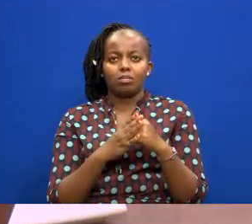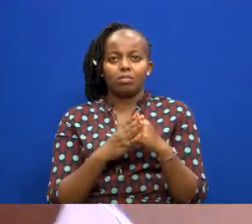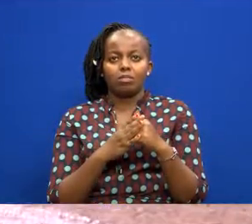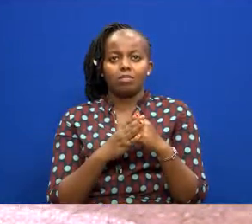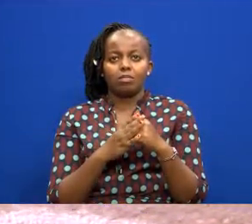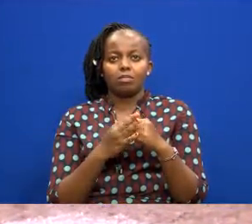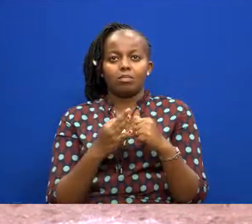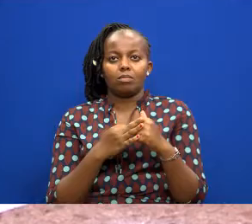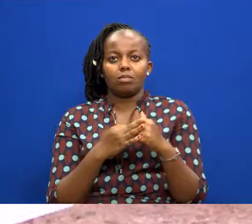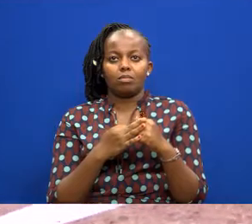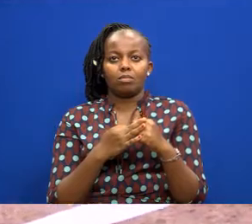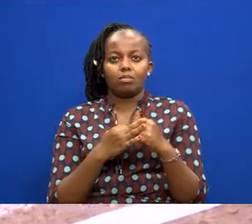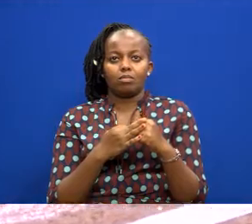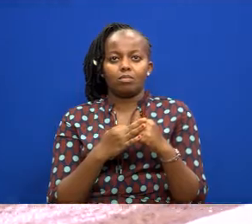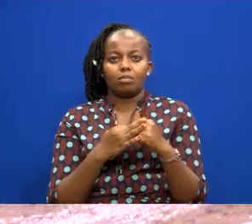8,